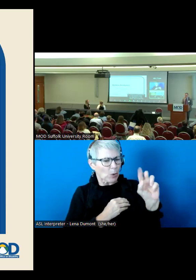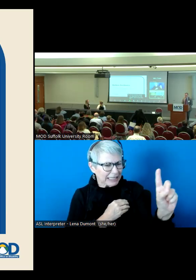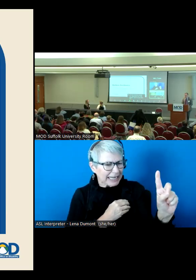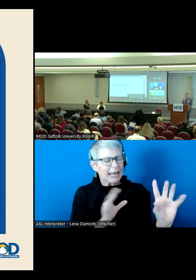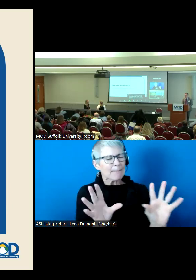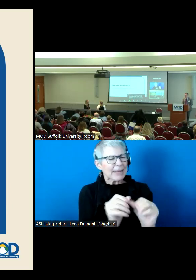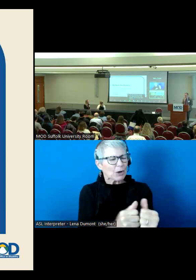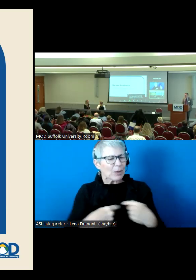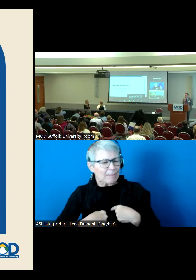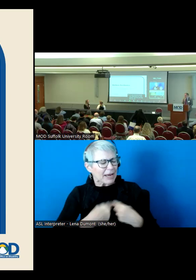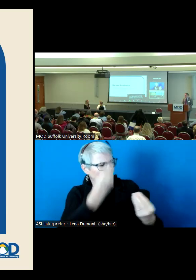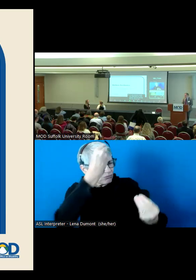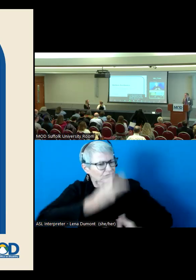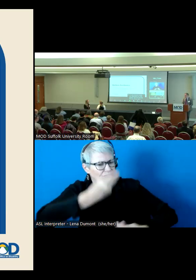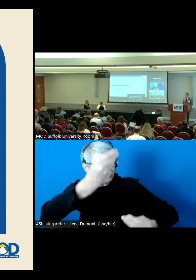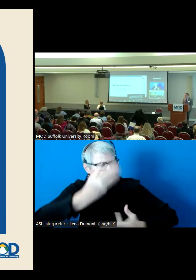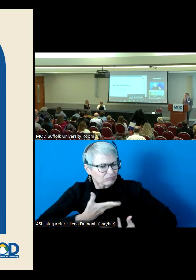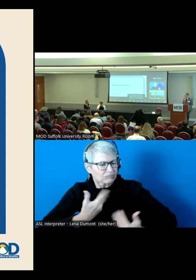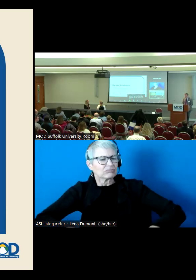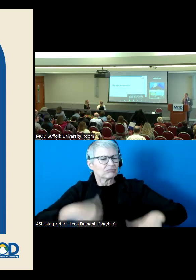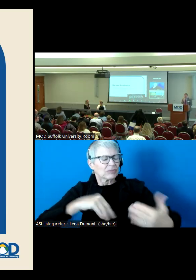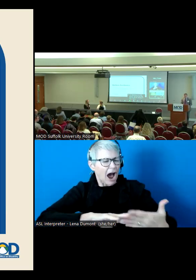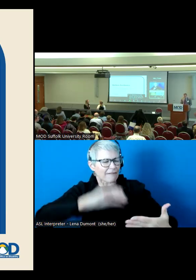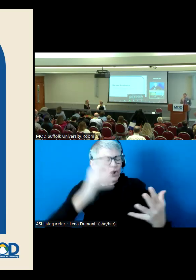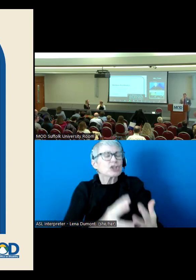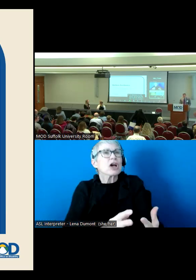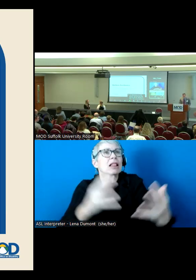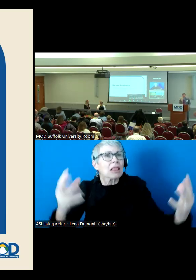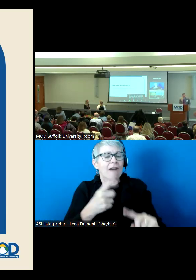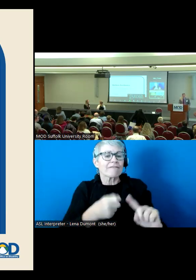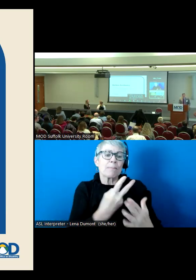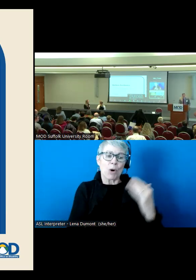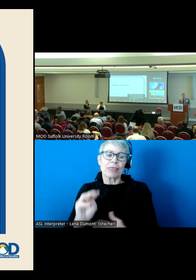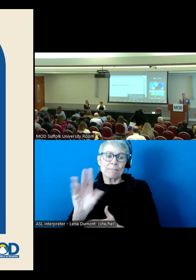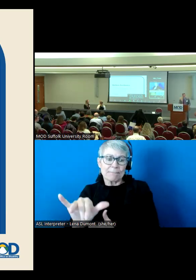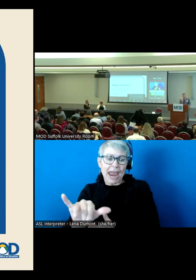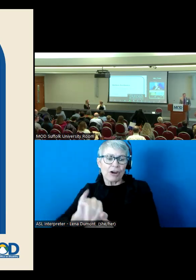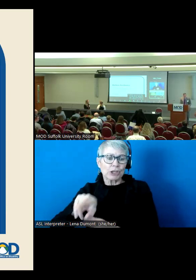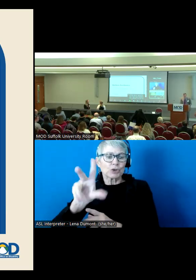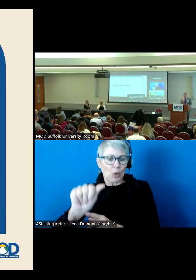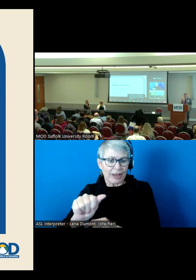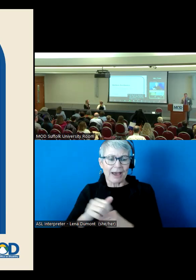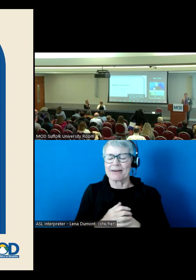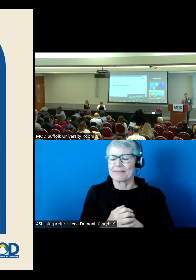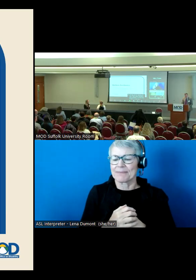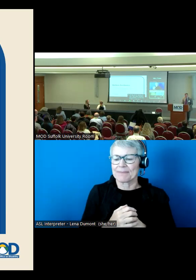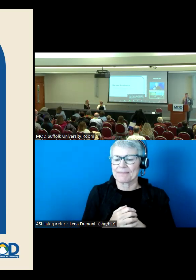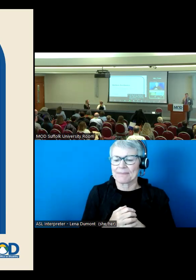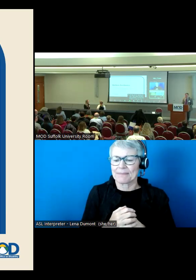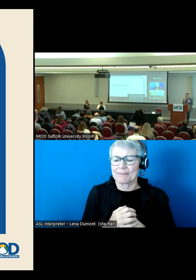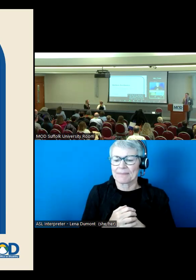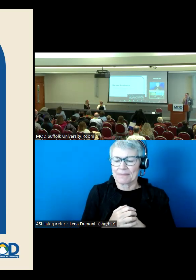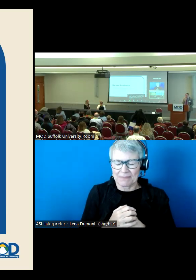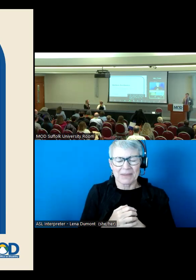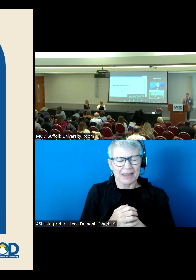They've been very informative, and I've learned a lot from both of them. So thank you. And this seems like a good way to think about this